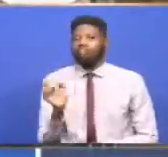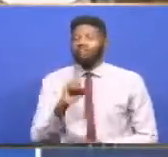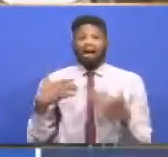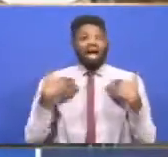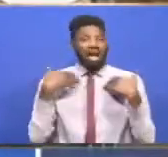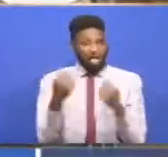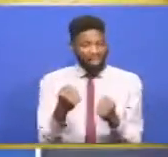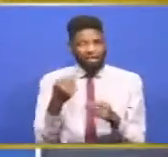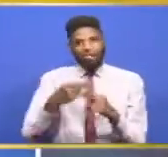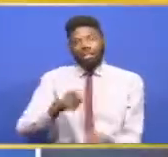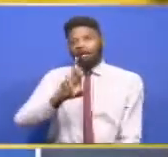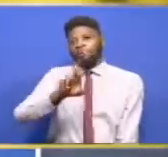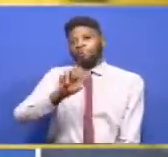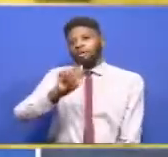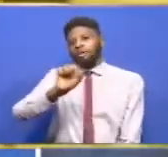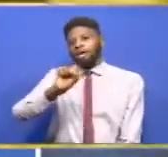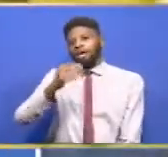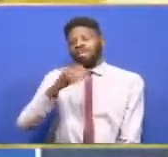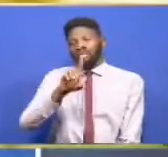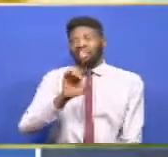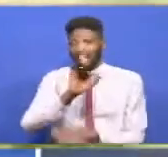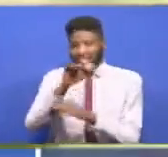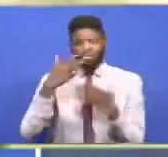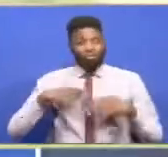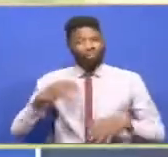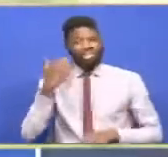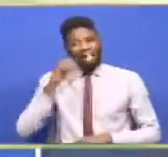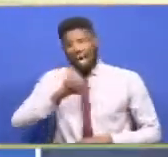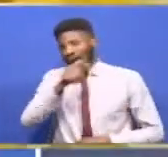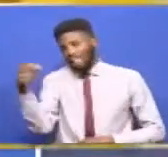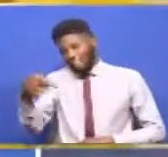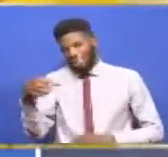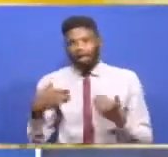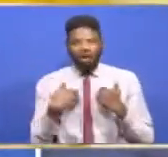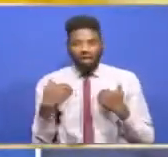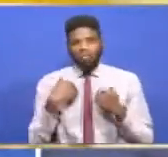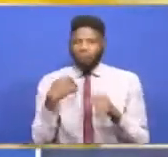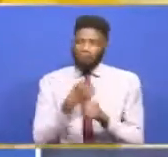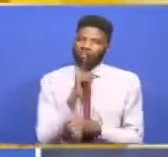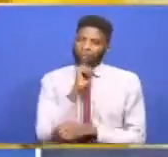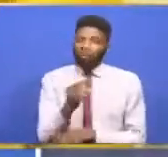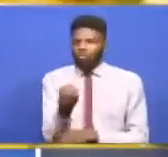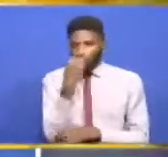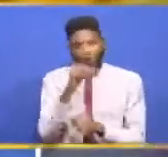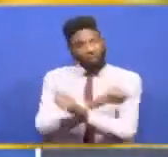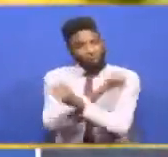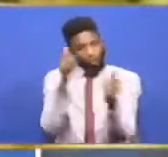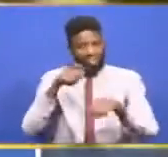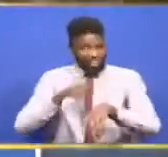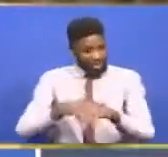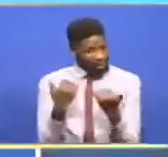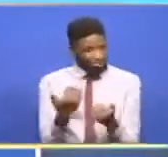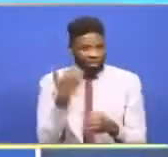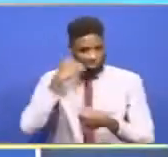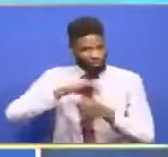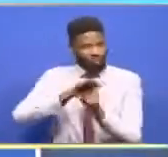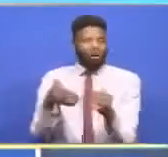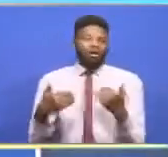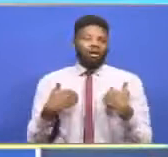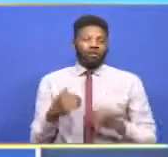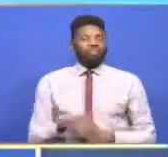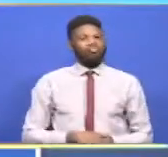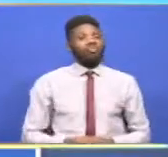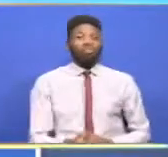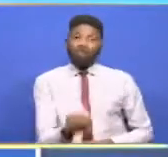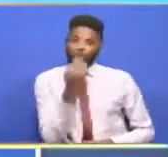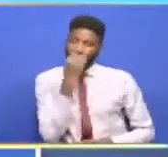those with the pre-existing condition to ensure they adhere to a healthy dietary regimen, especially during the coronavirus pandemic. A balanced